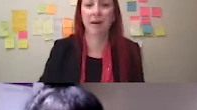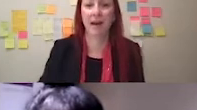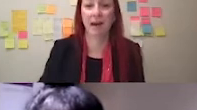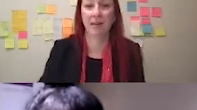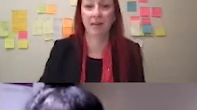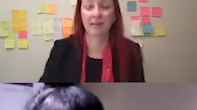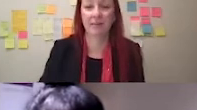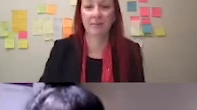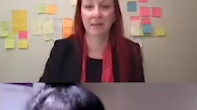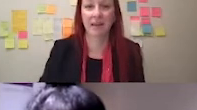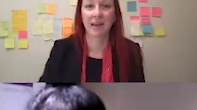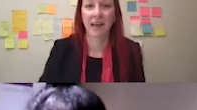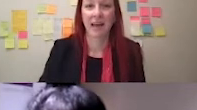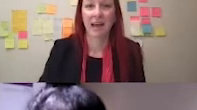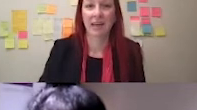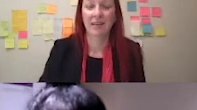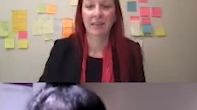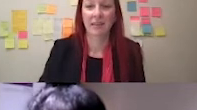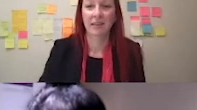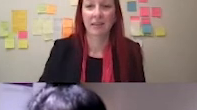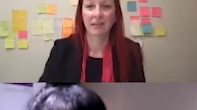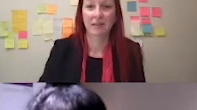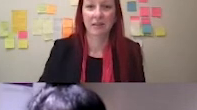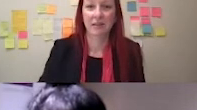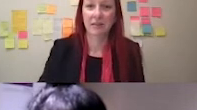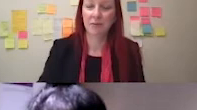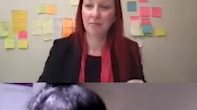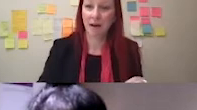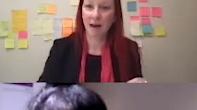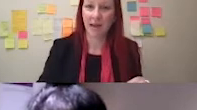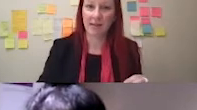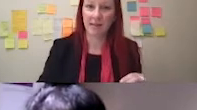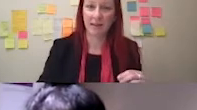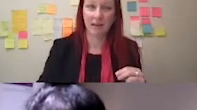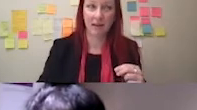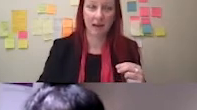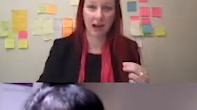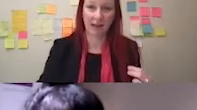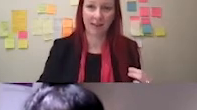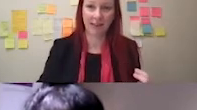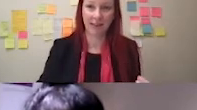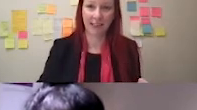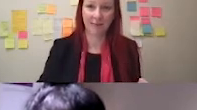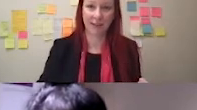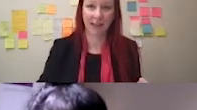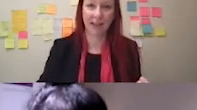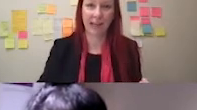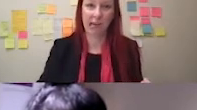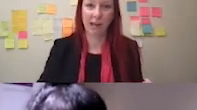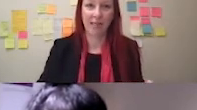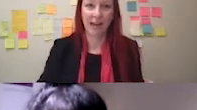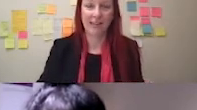to inspire others. And just to remind us